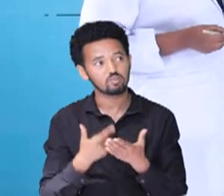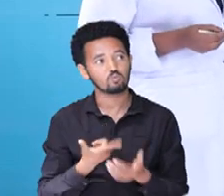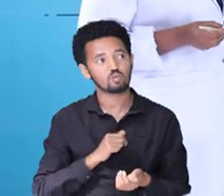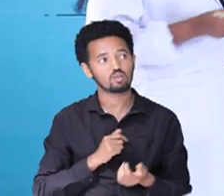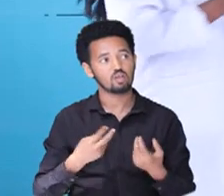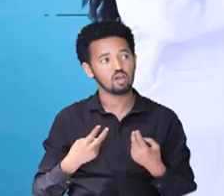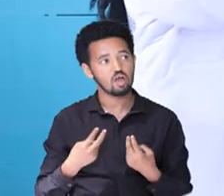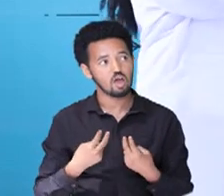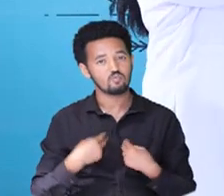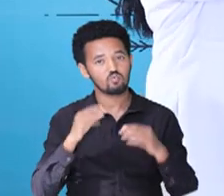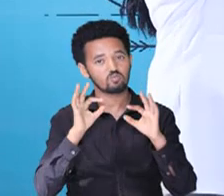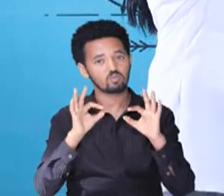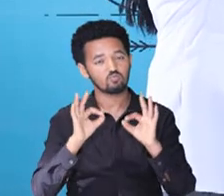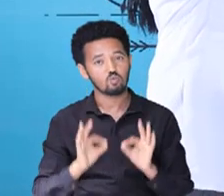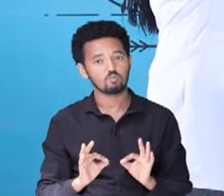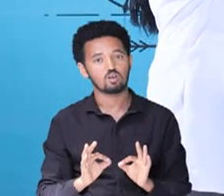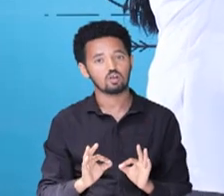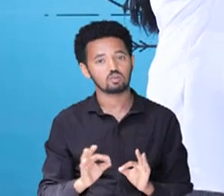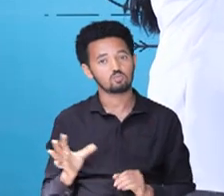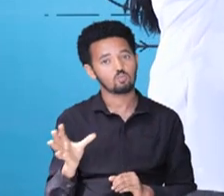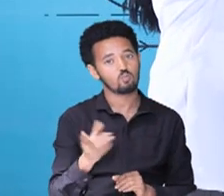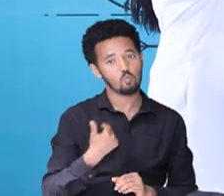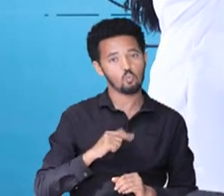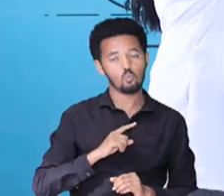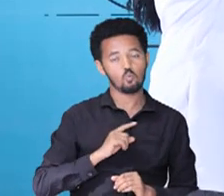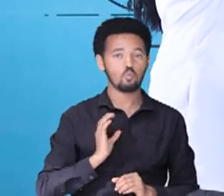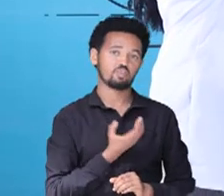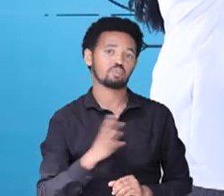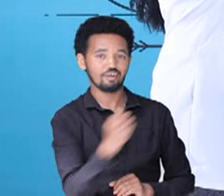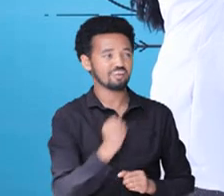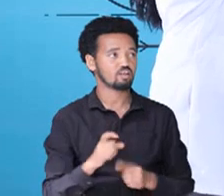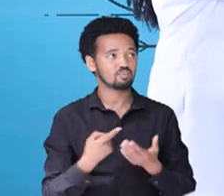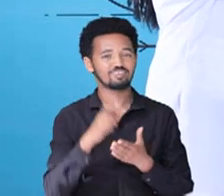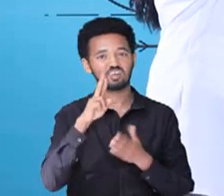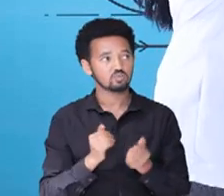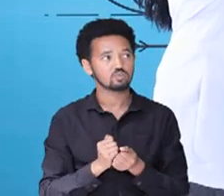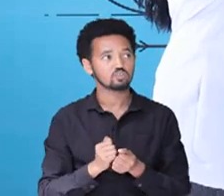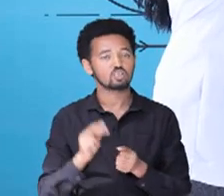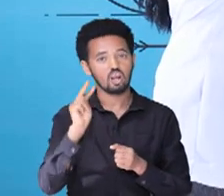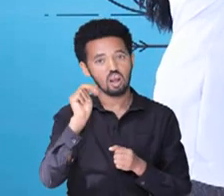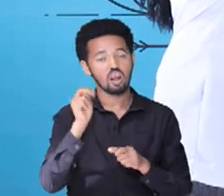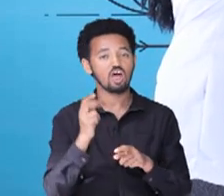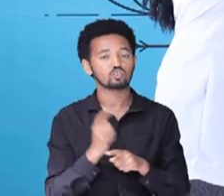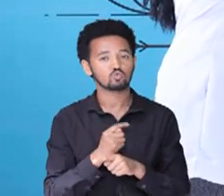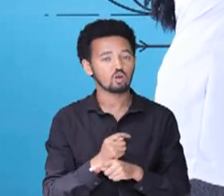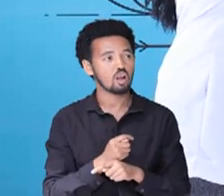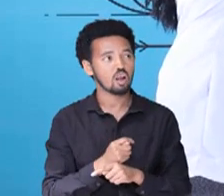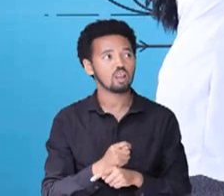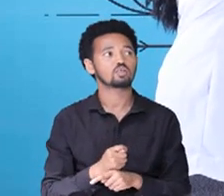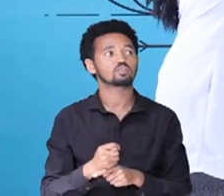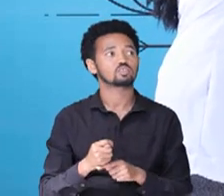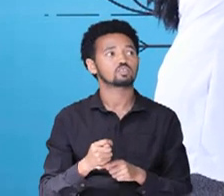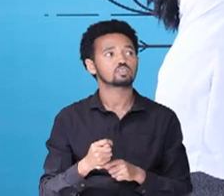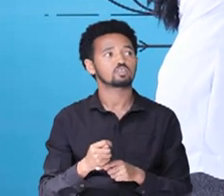have the formula. Growth rate is equal to natural rate of